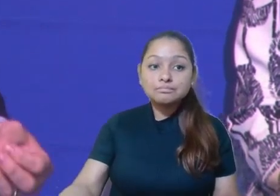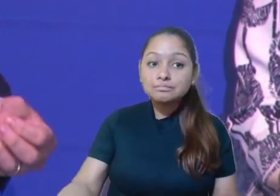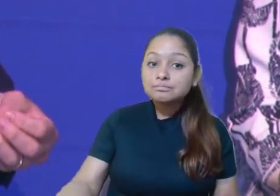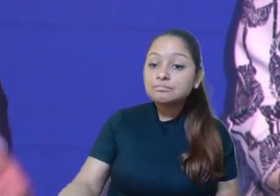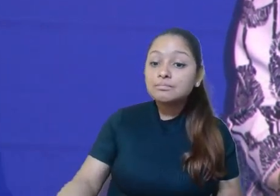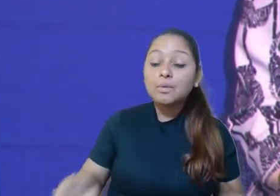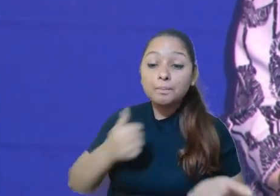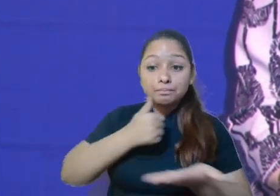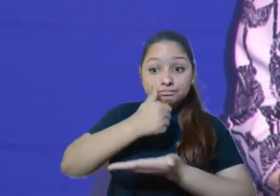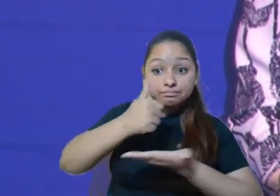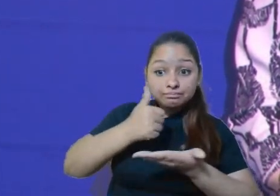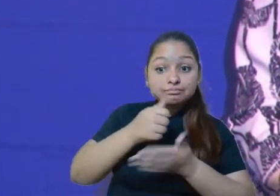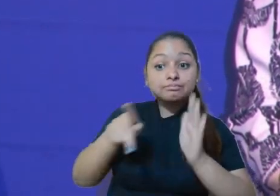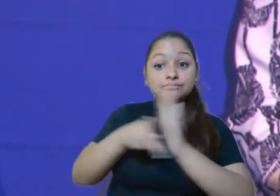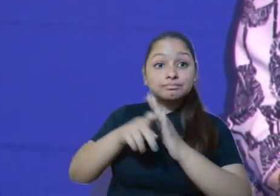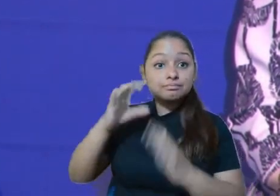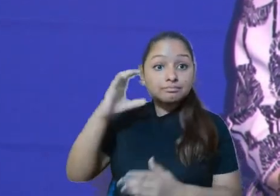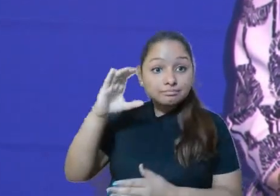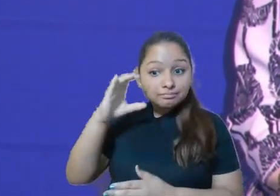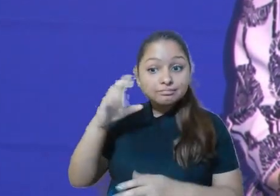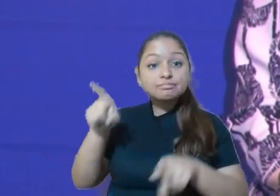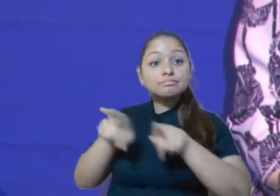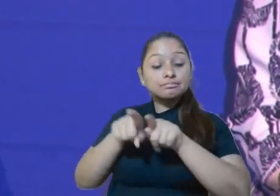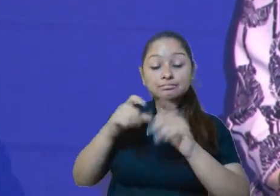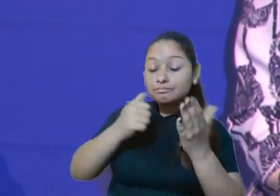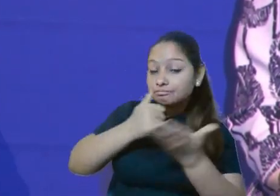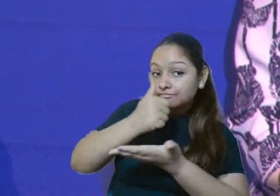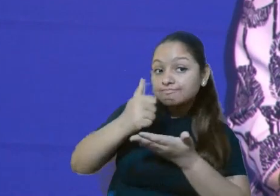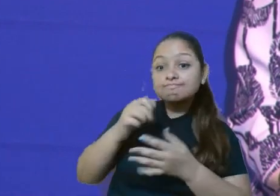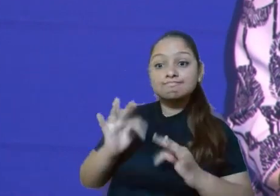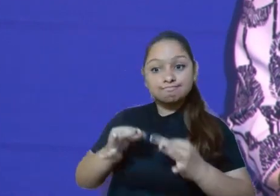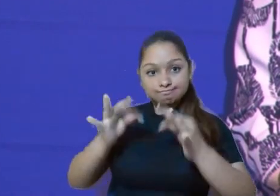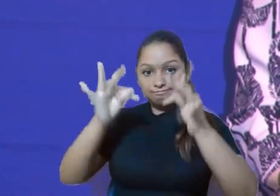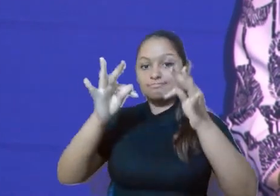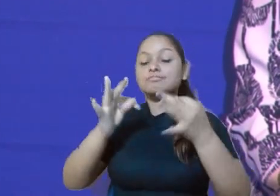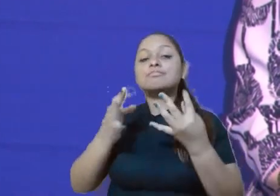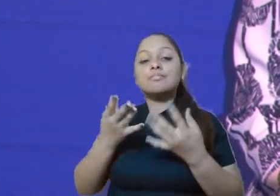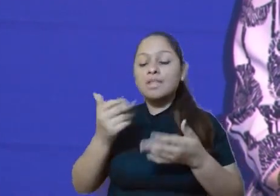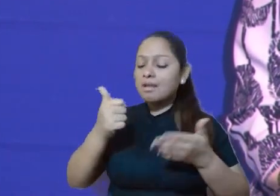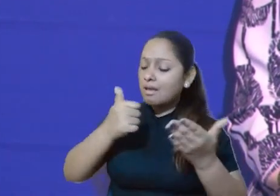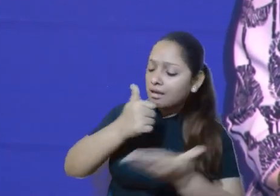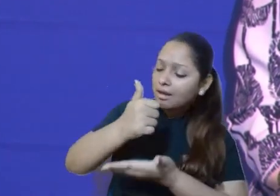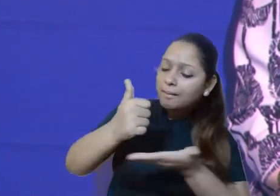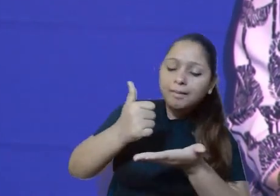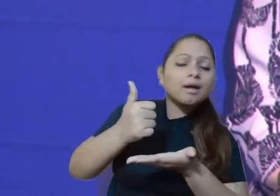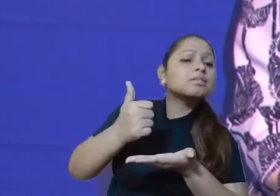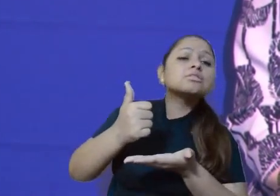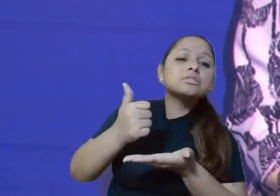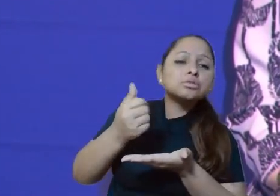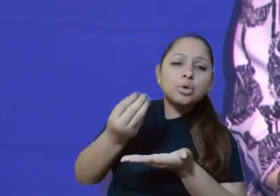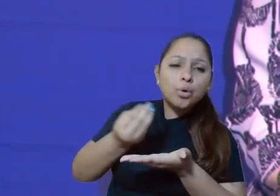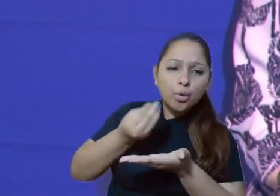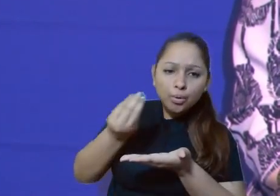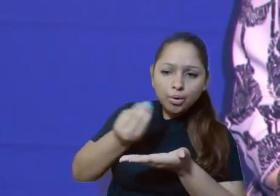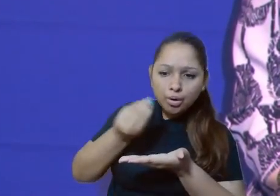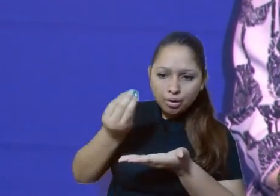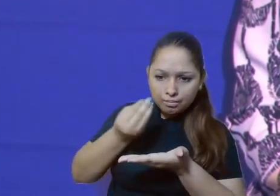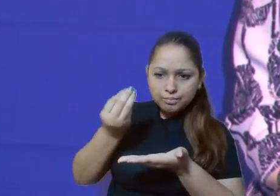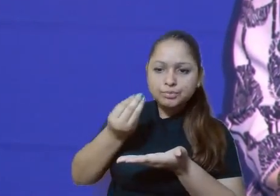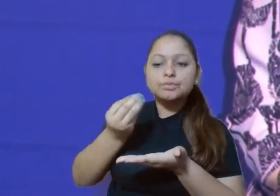technologic base that is very advanced. And this base, in general, comes